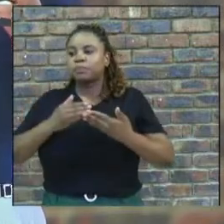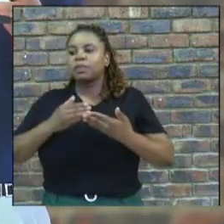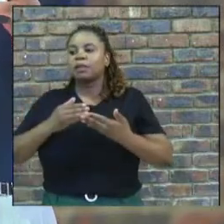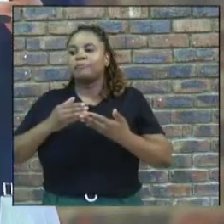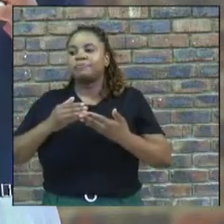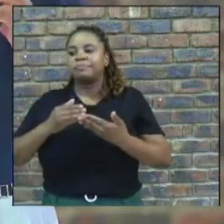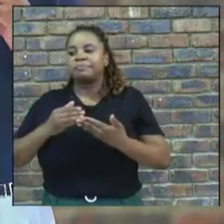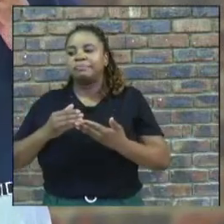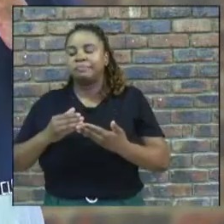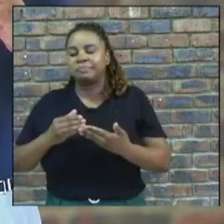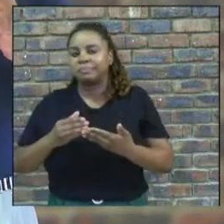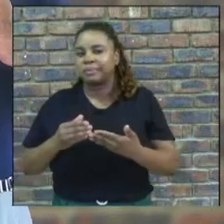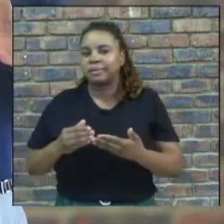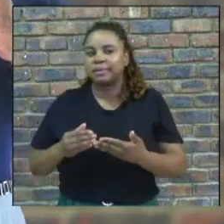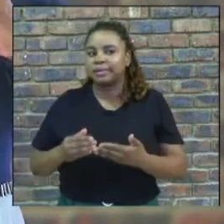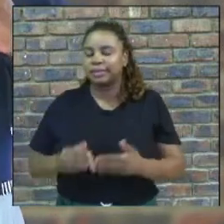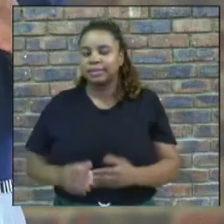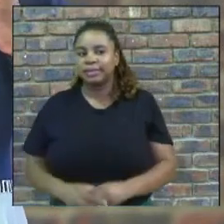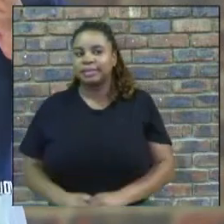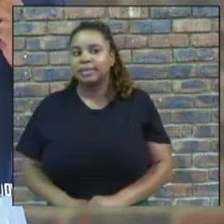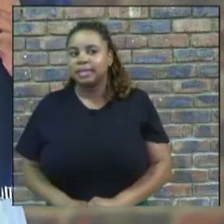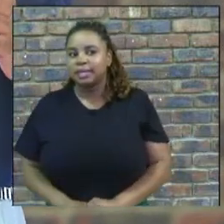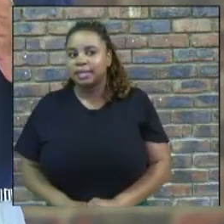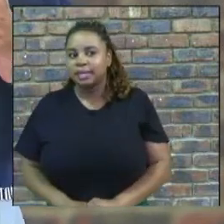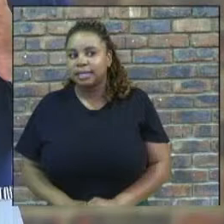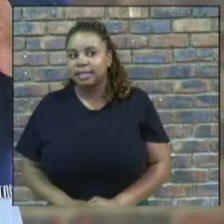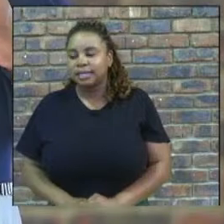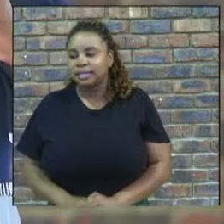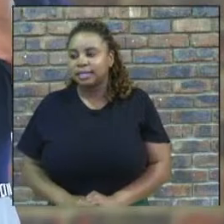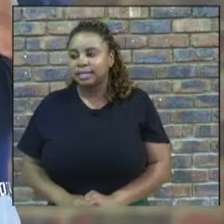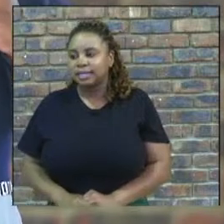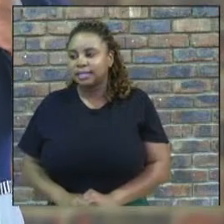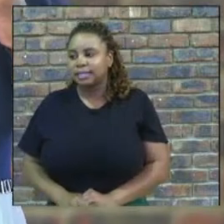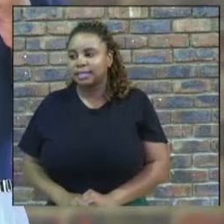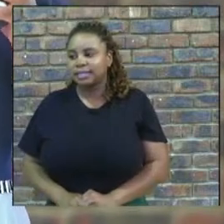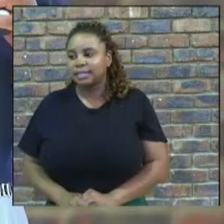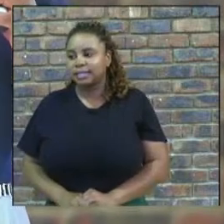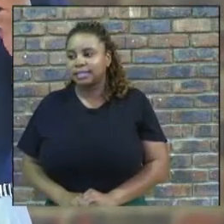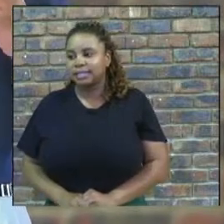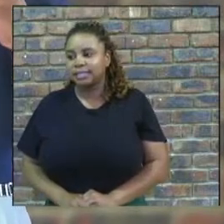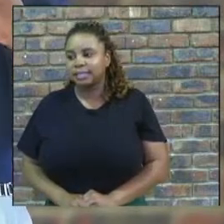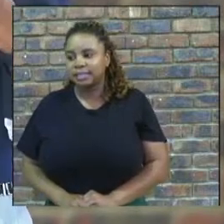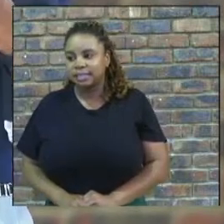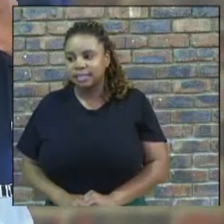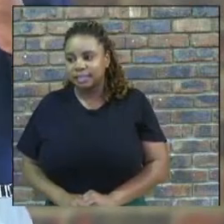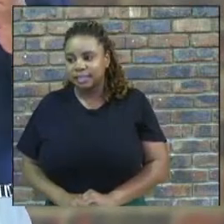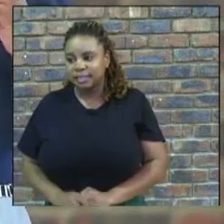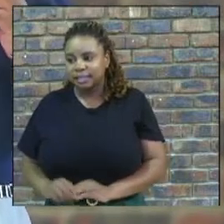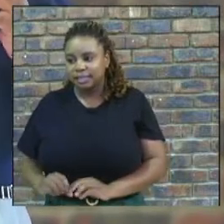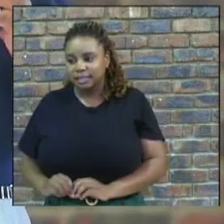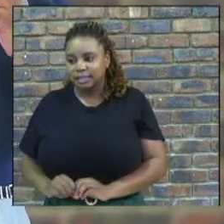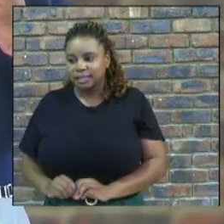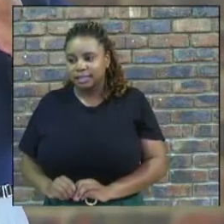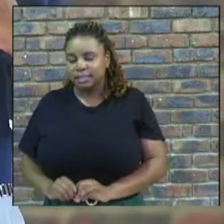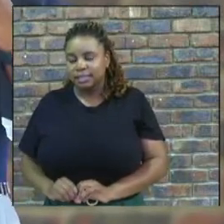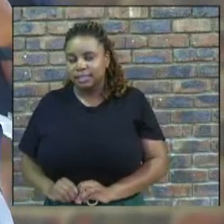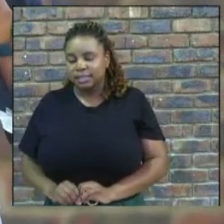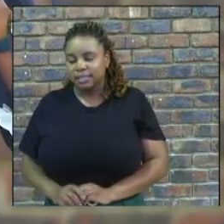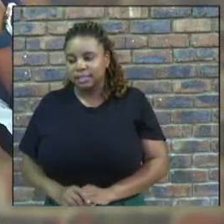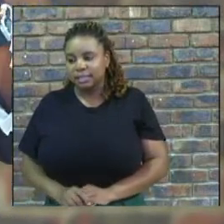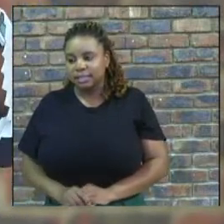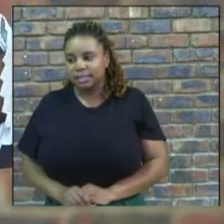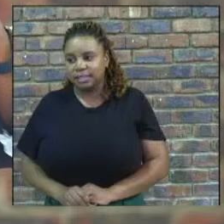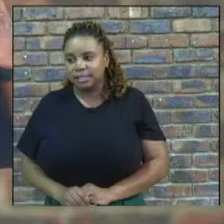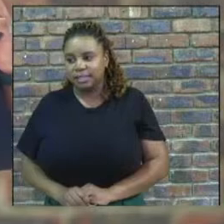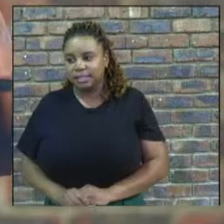Letlapa leo le ka motlase ka mo la ipiwa le ko Karoo. Ge le tlholo le utlwa mo dikgangeng ba bua ba re